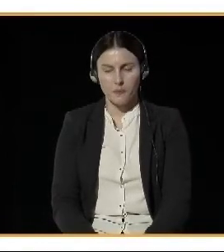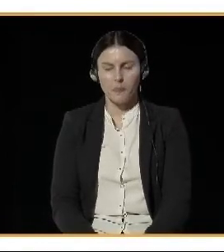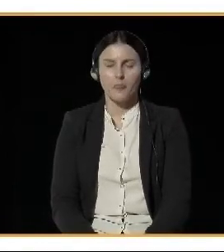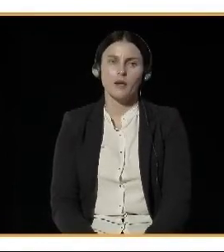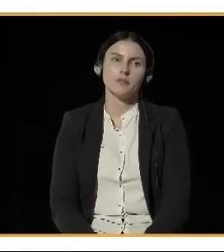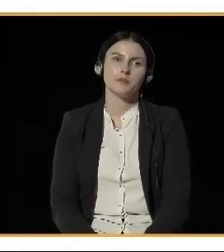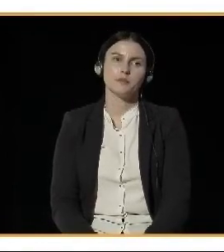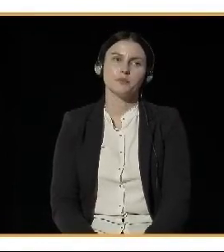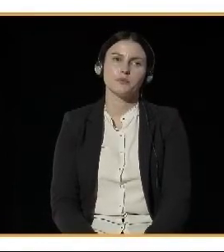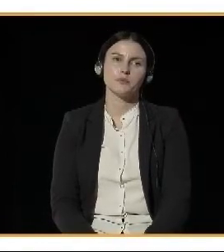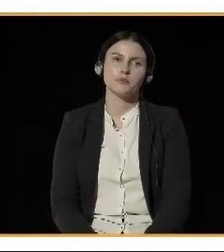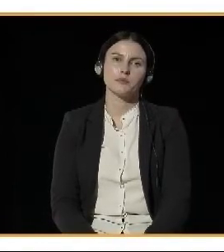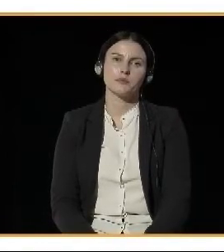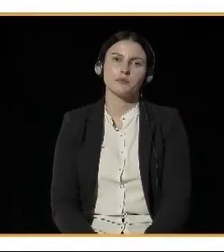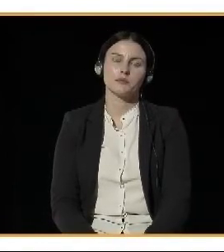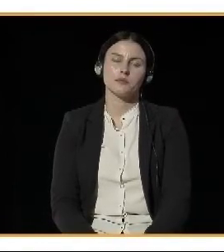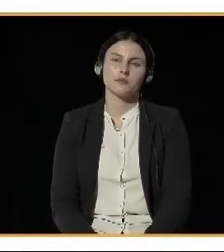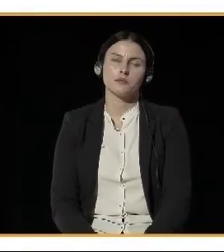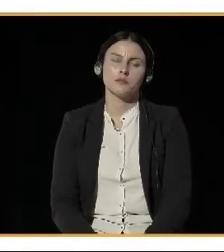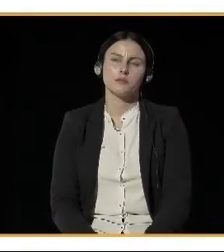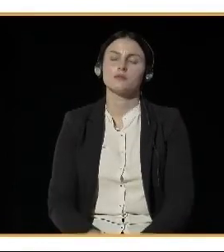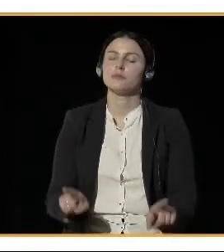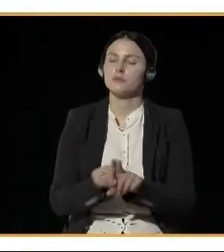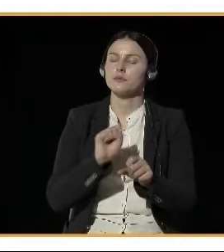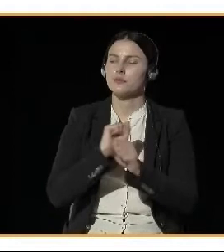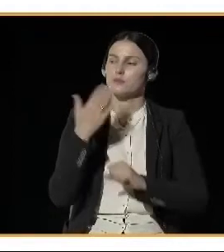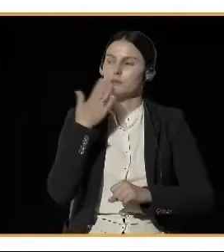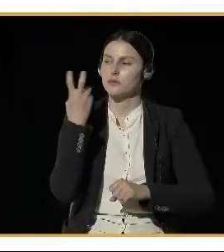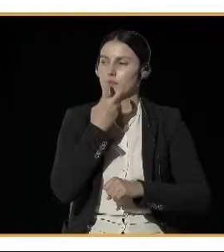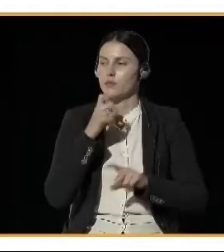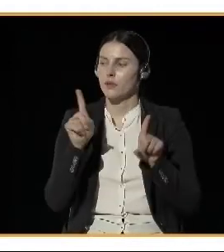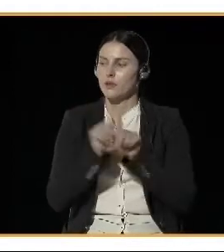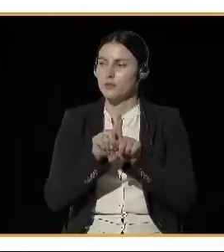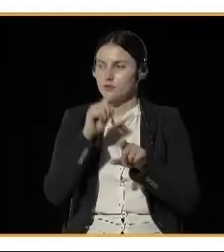There is also a very interesting index called Active Aging Index, where